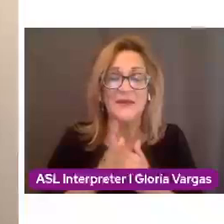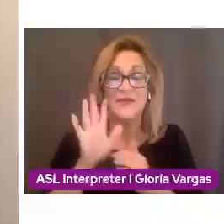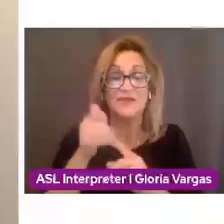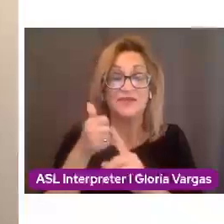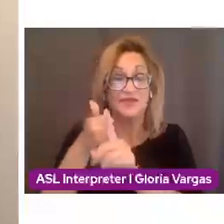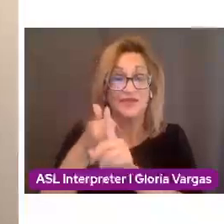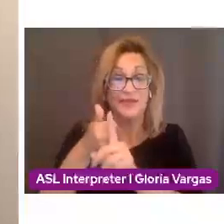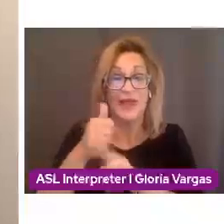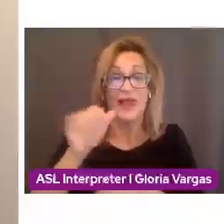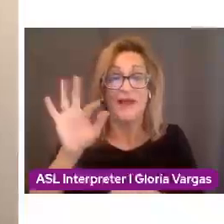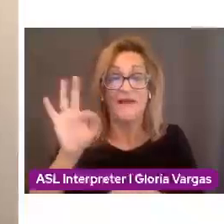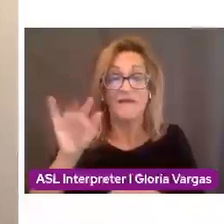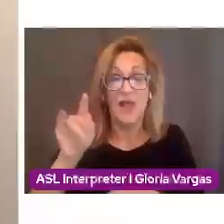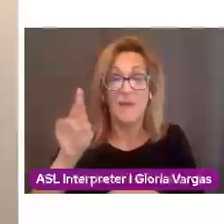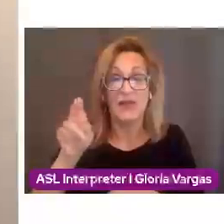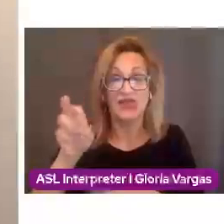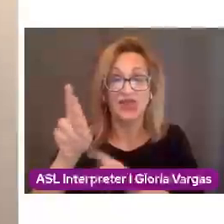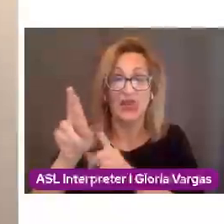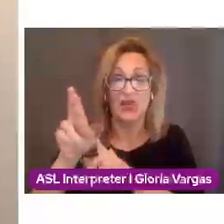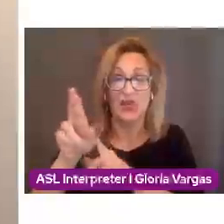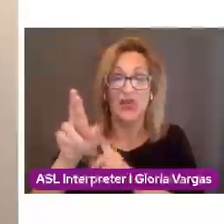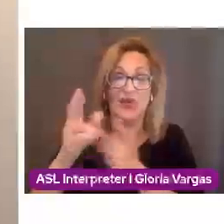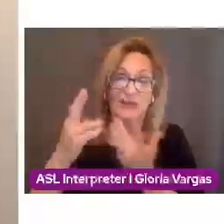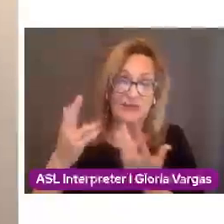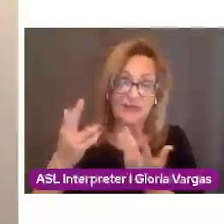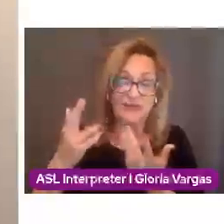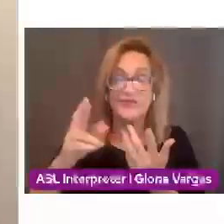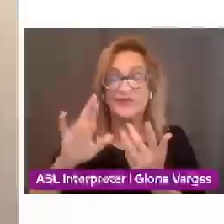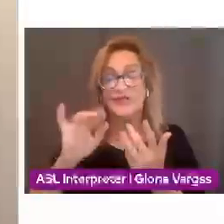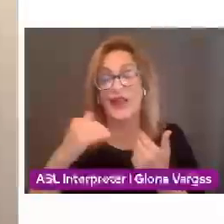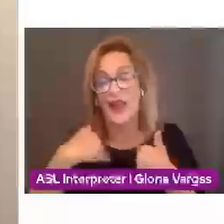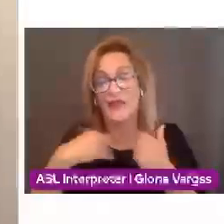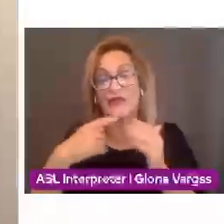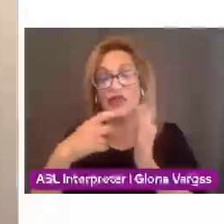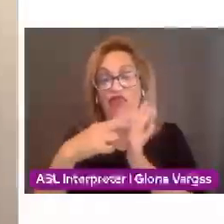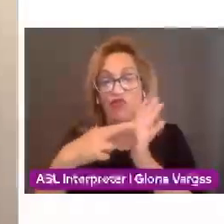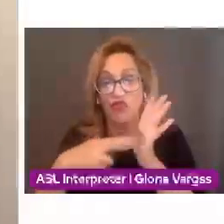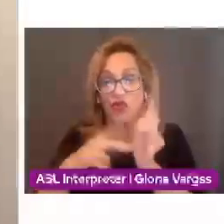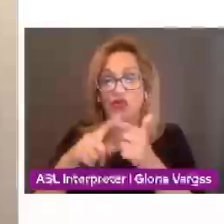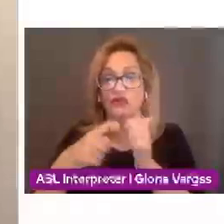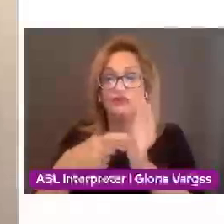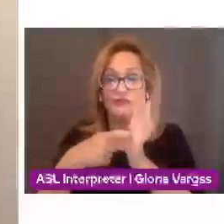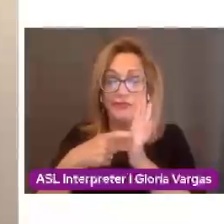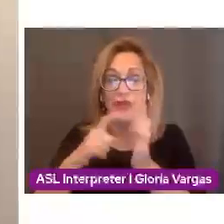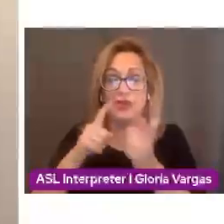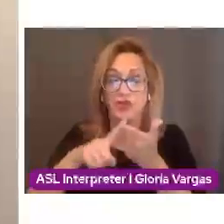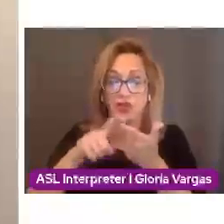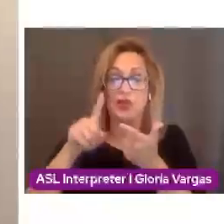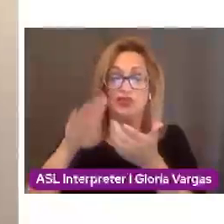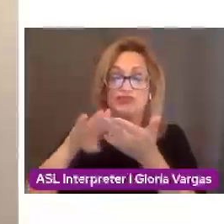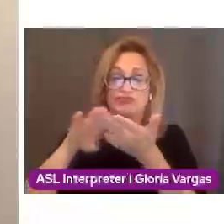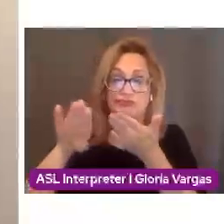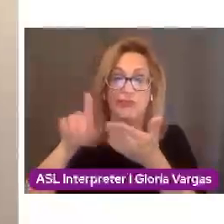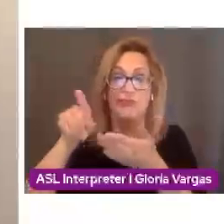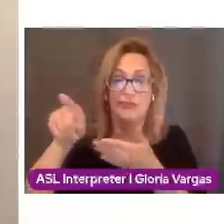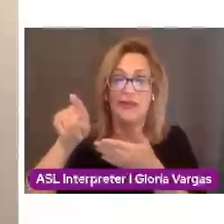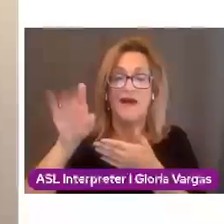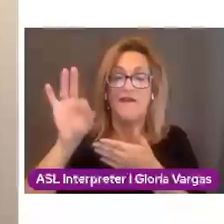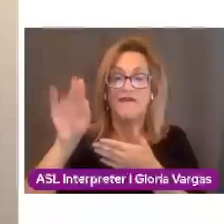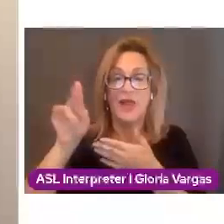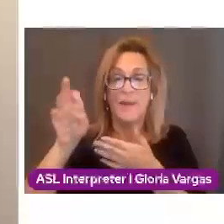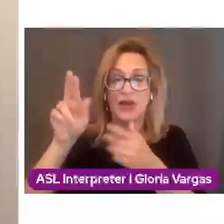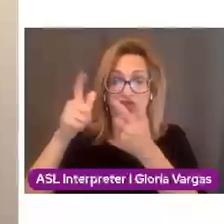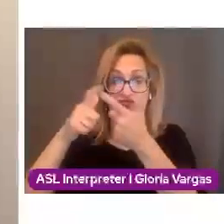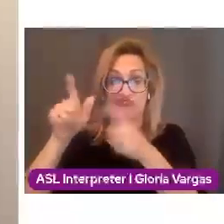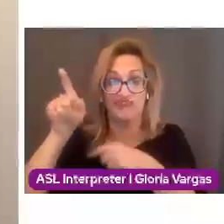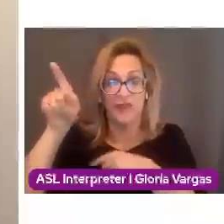is technically a rule that would almost require a filibuster to abolish the filibuster, what we have done in the past, both parties